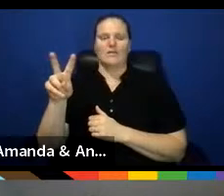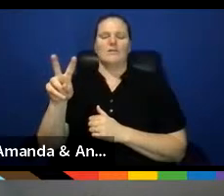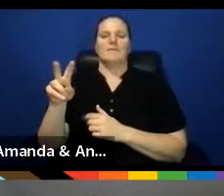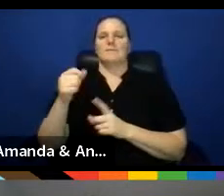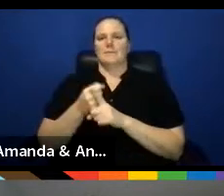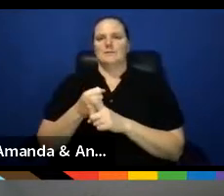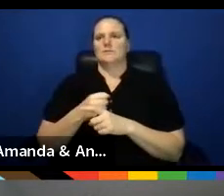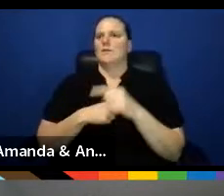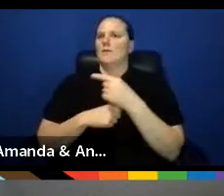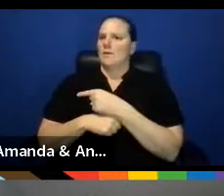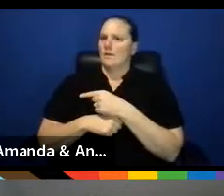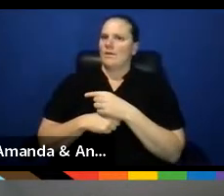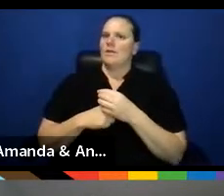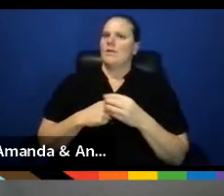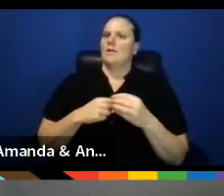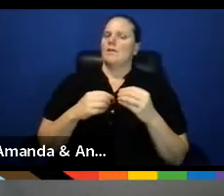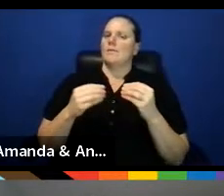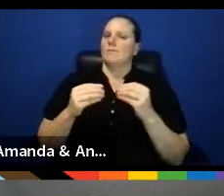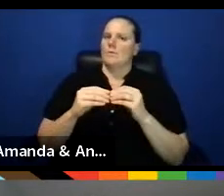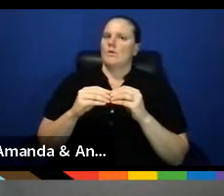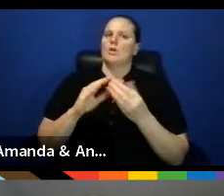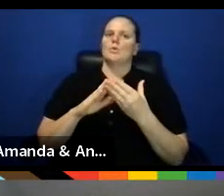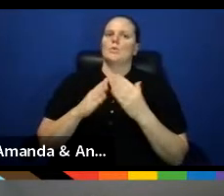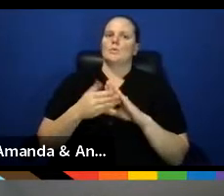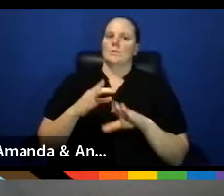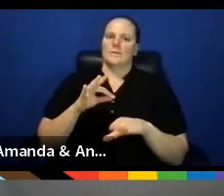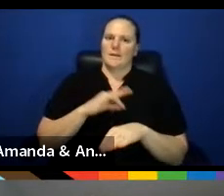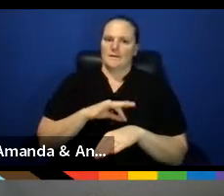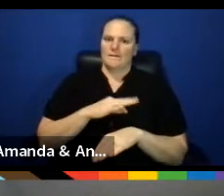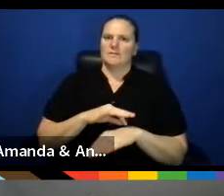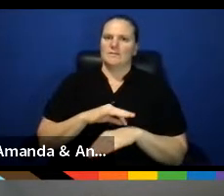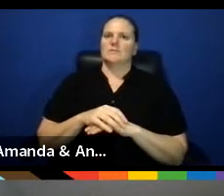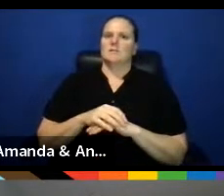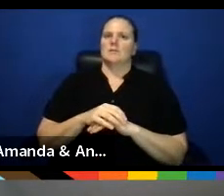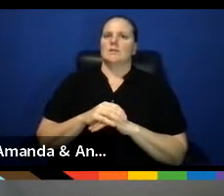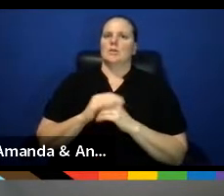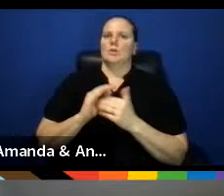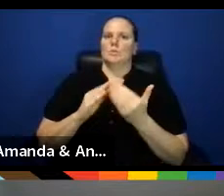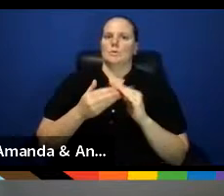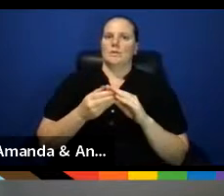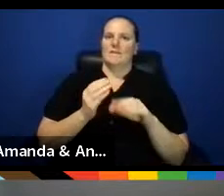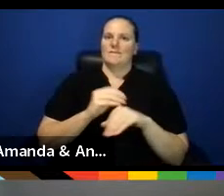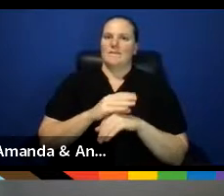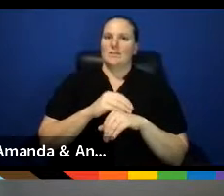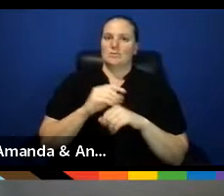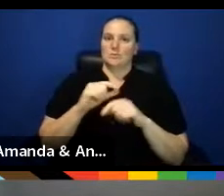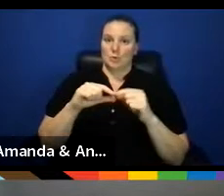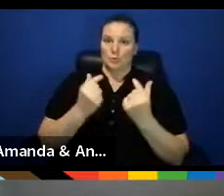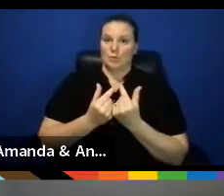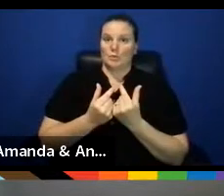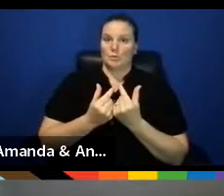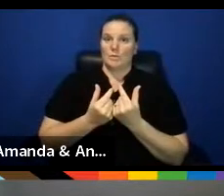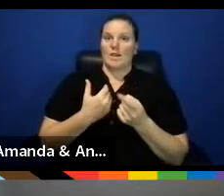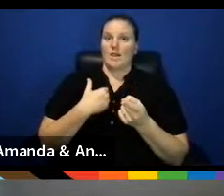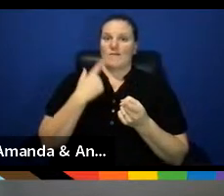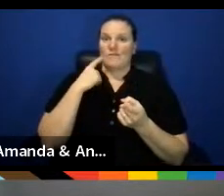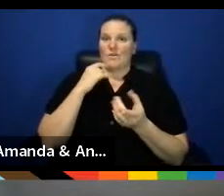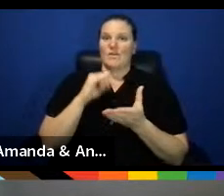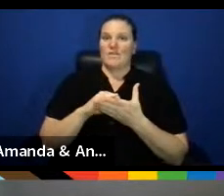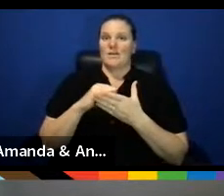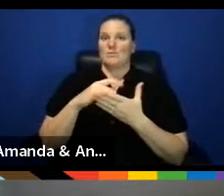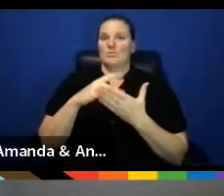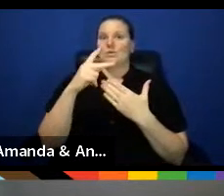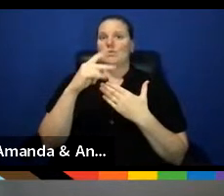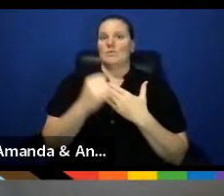with the community benefits that the community benefits advisory group are putting on the table for the program to